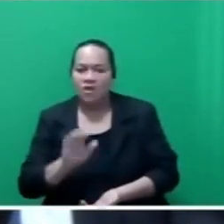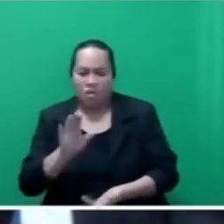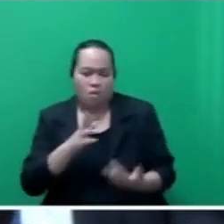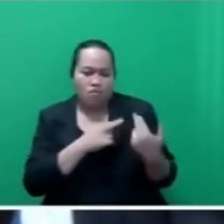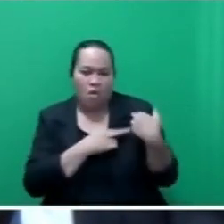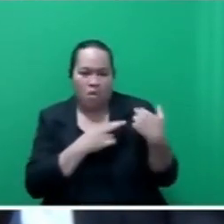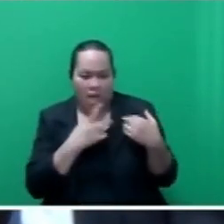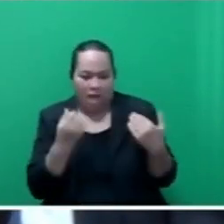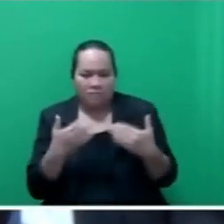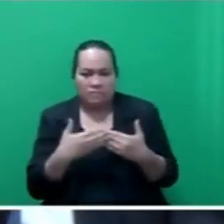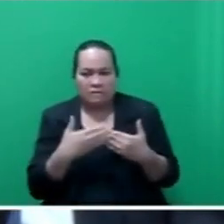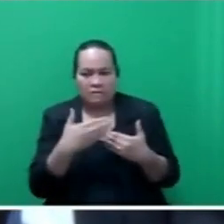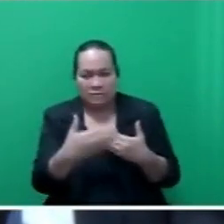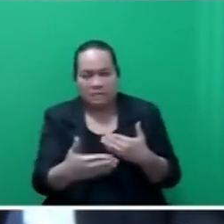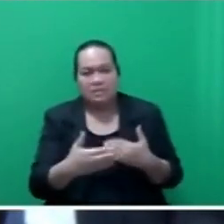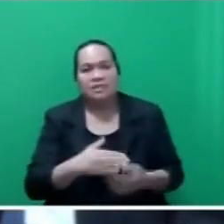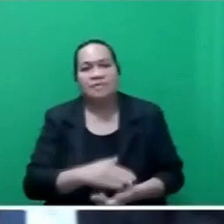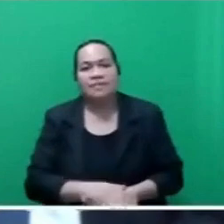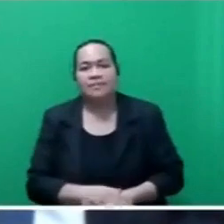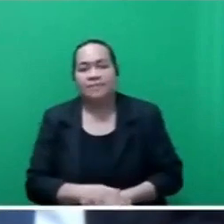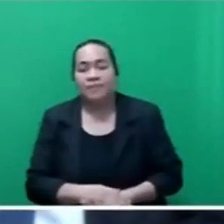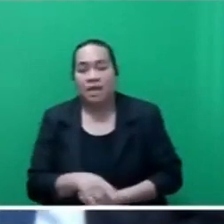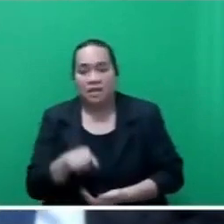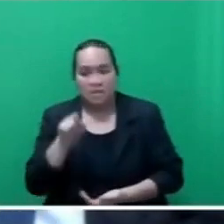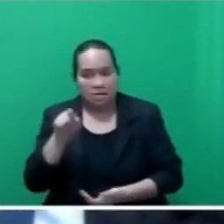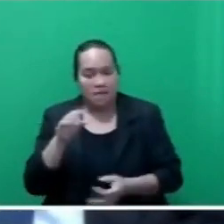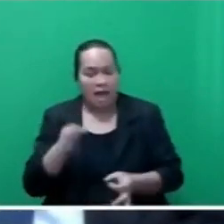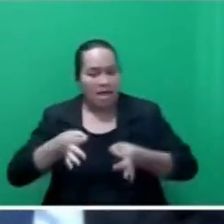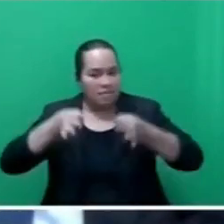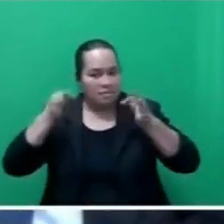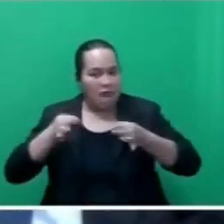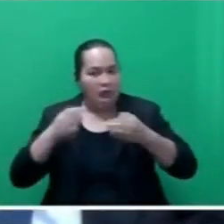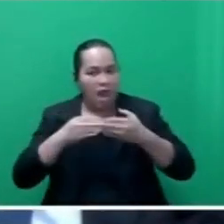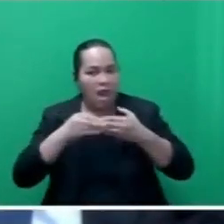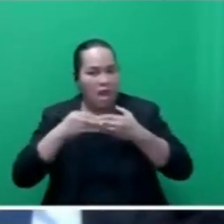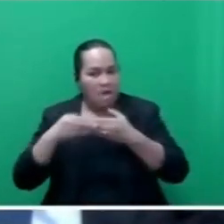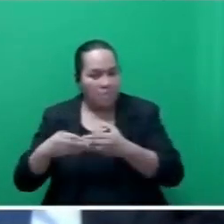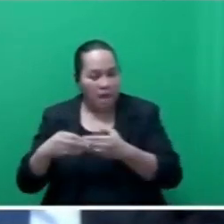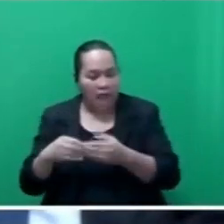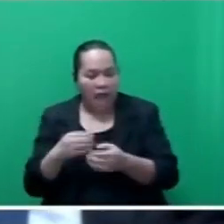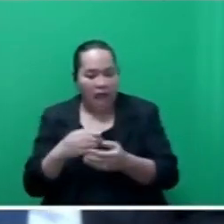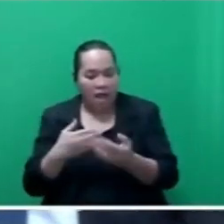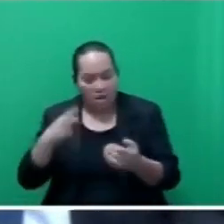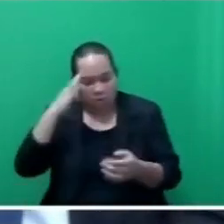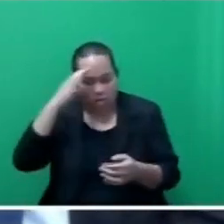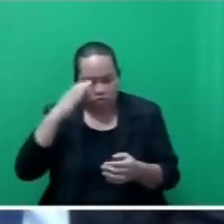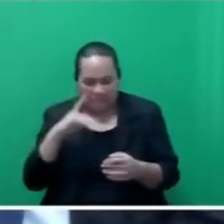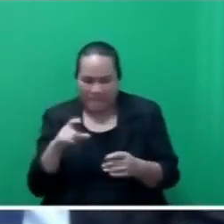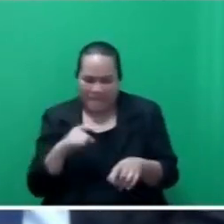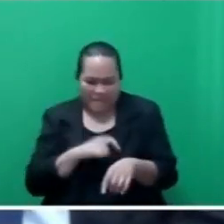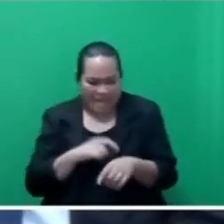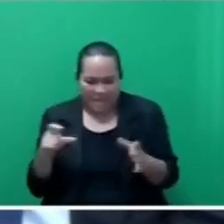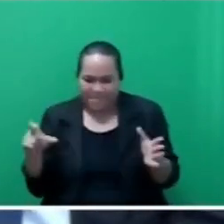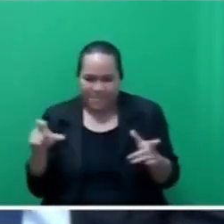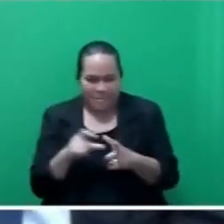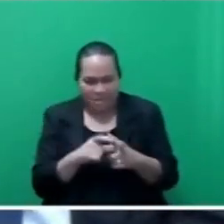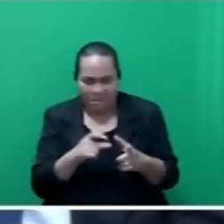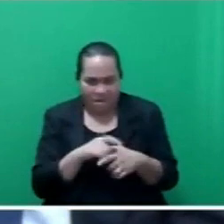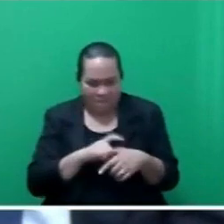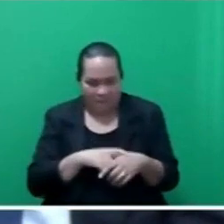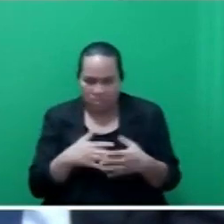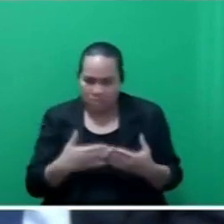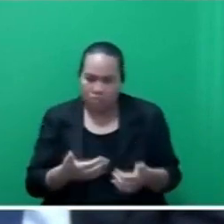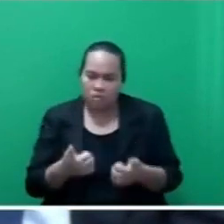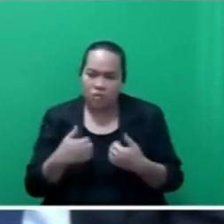us, and also his decisive leadership over our nation at this difficult time. I'd also